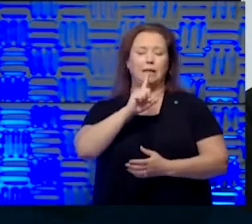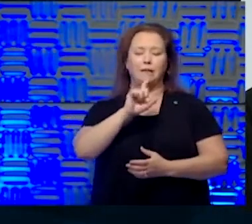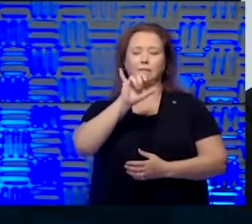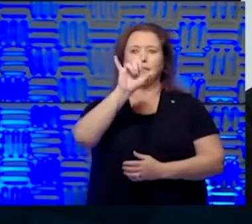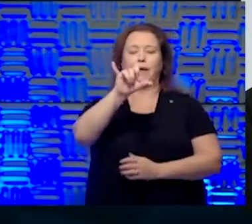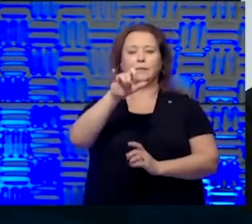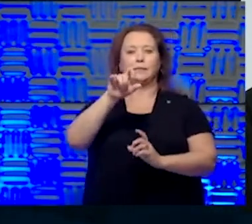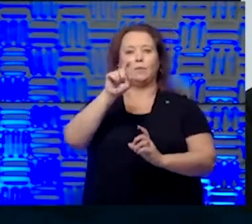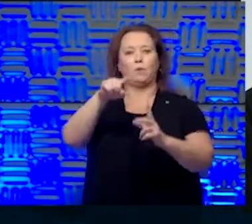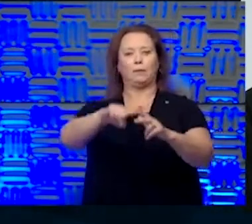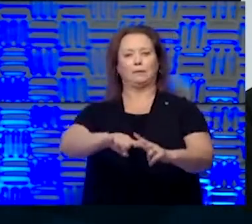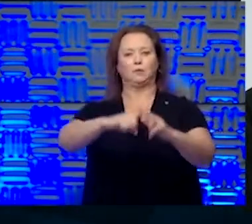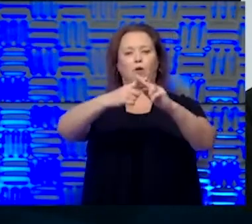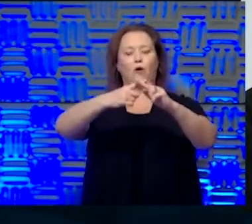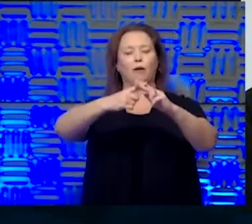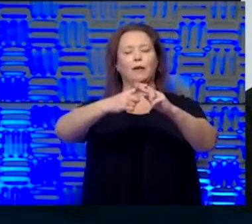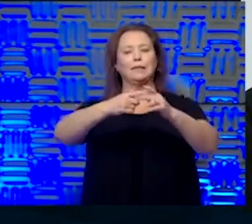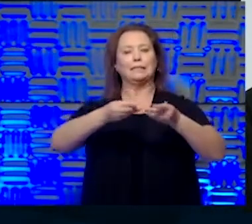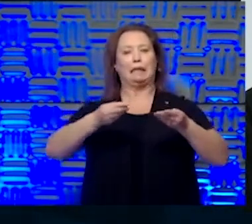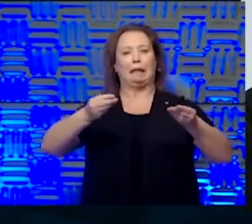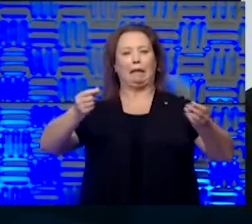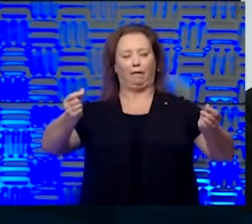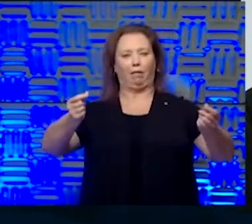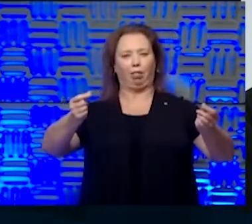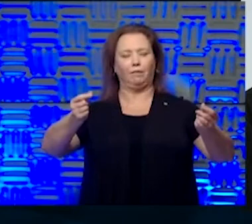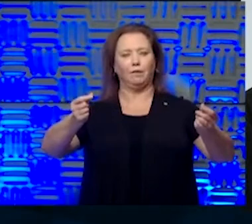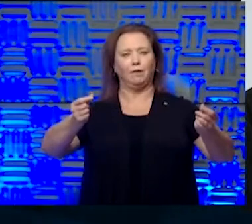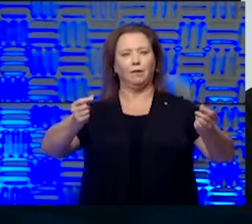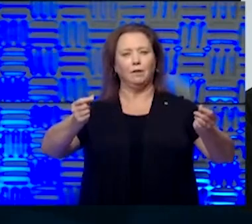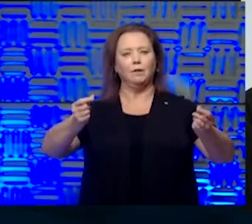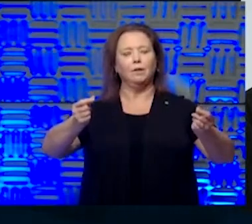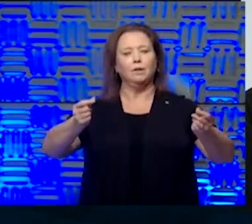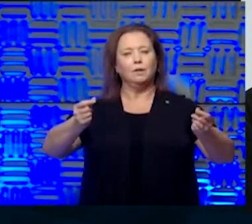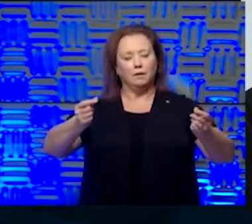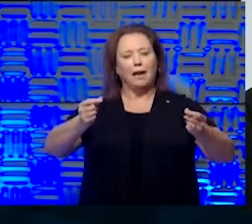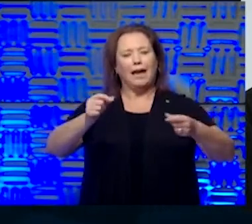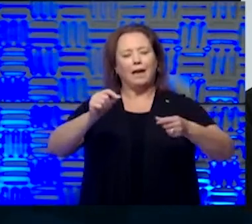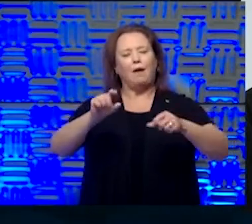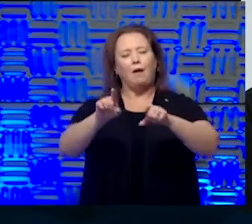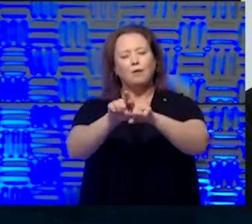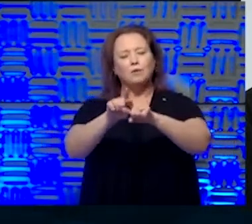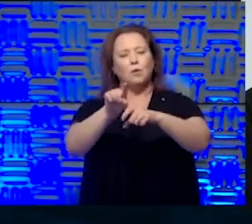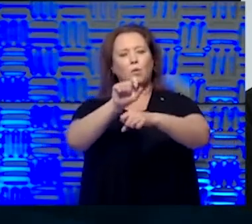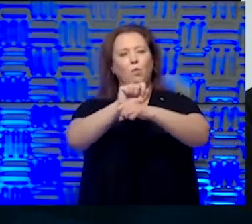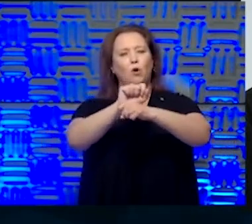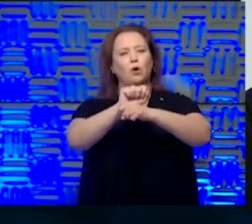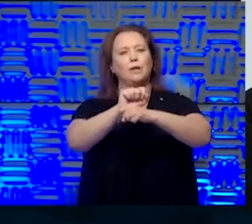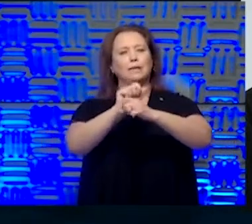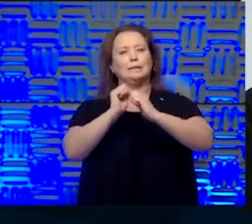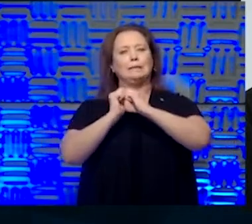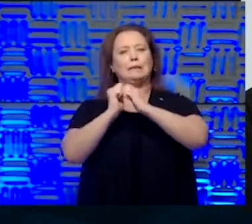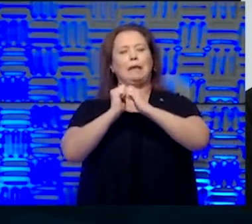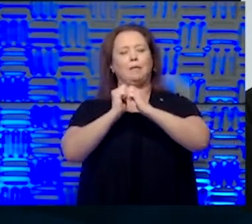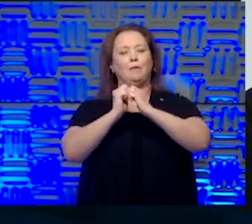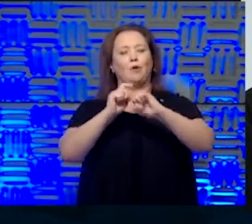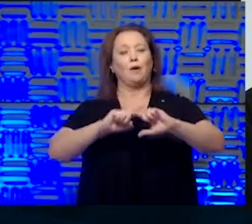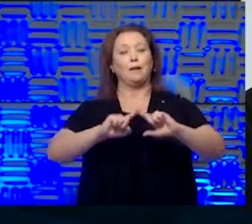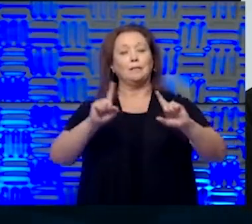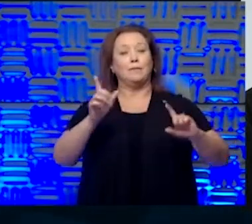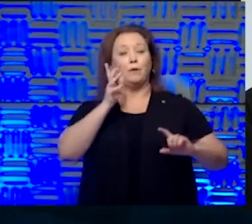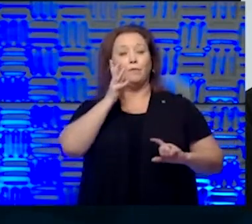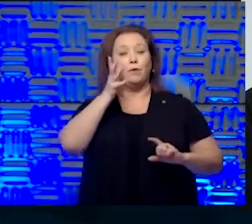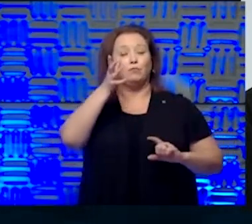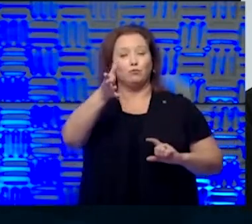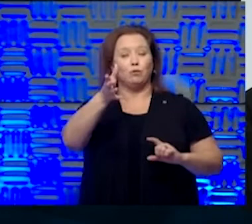begin to heal as well as work together for a different future. But